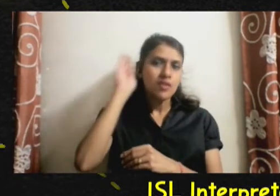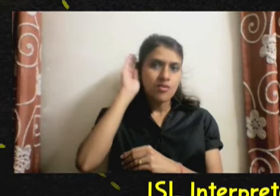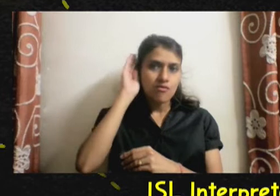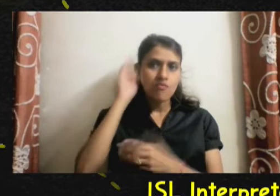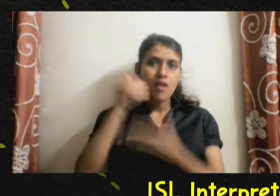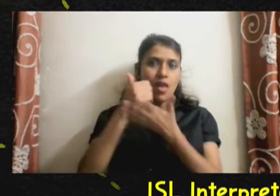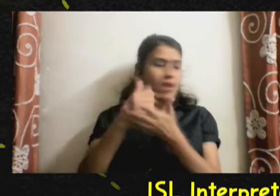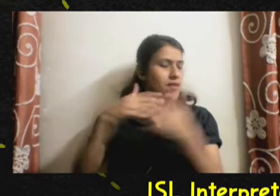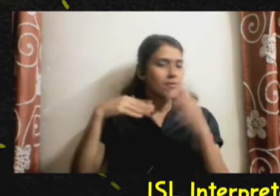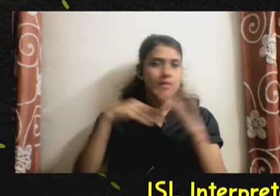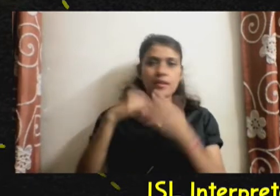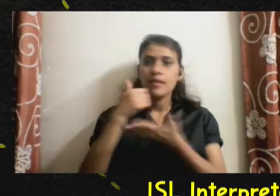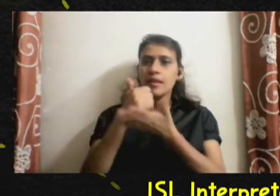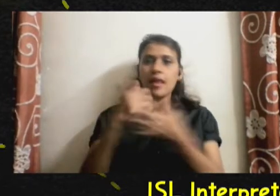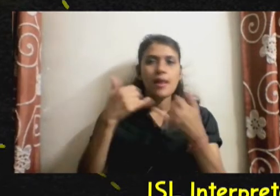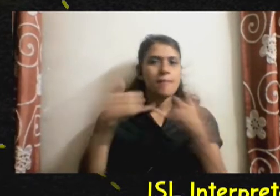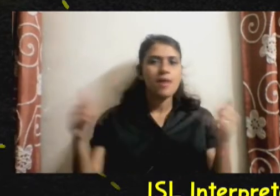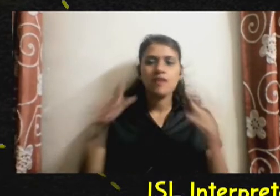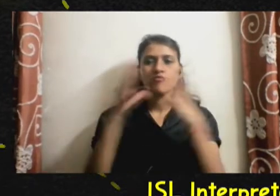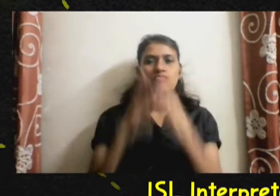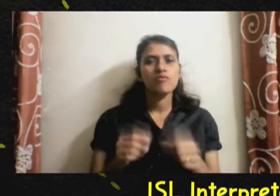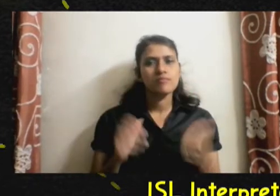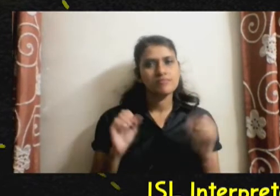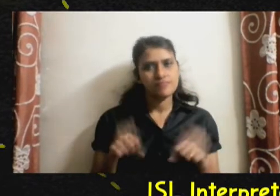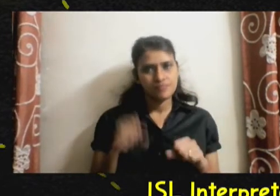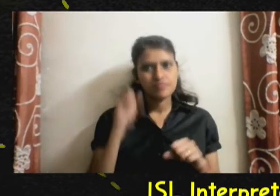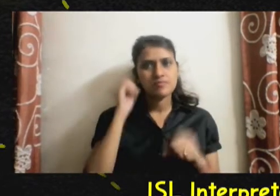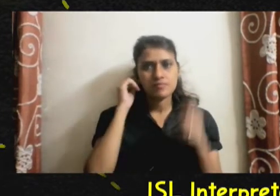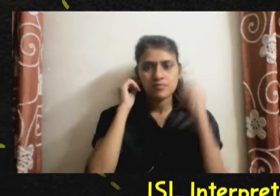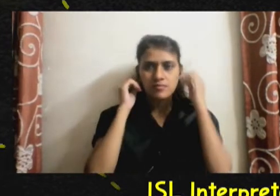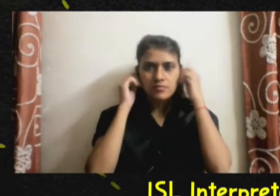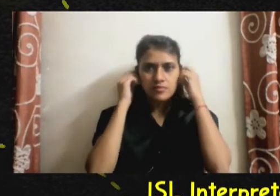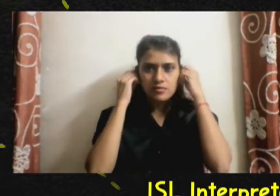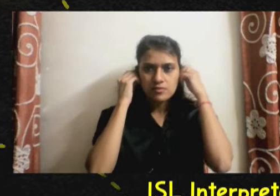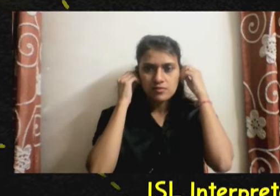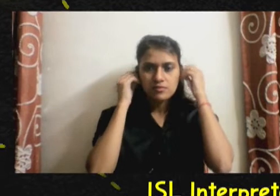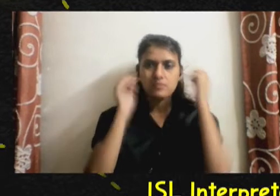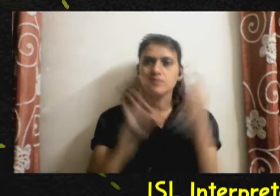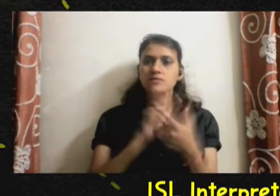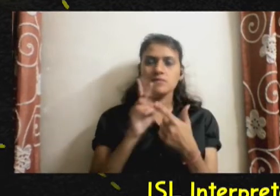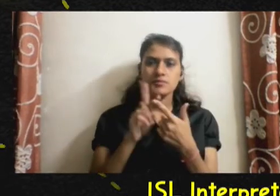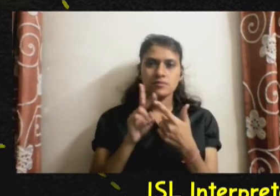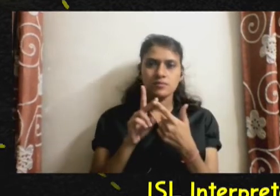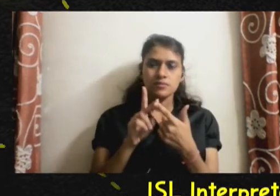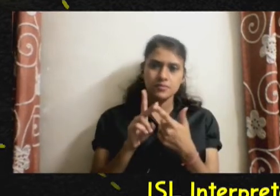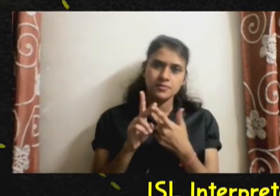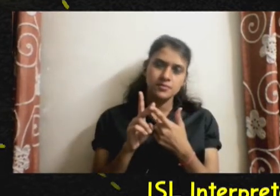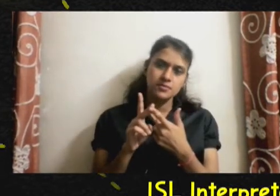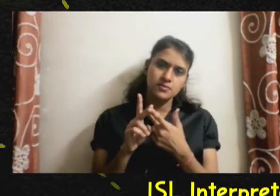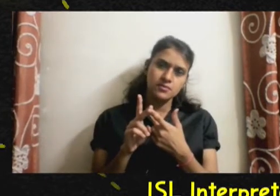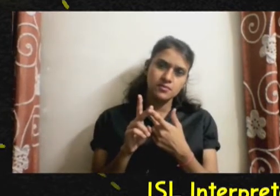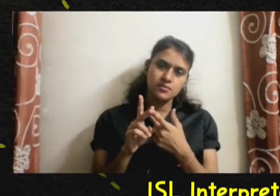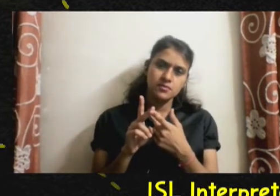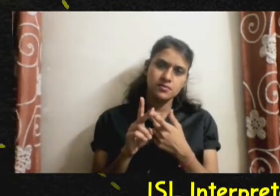helpline where help can be sought. So that's, I think, one thing. The second is, I think even